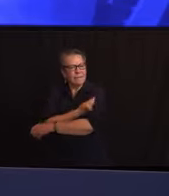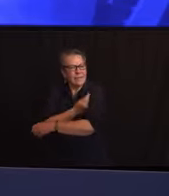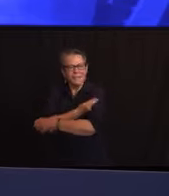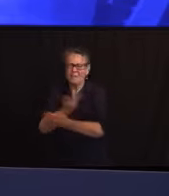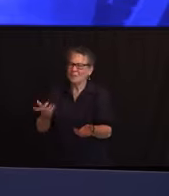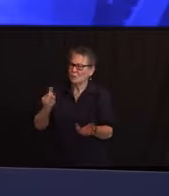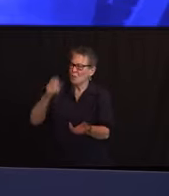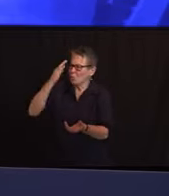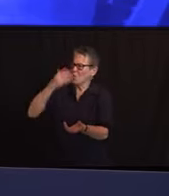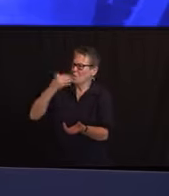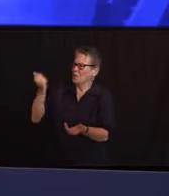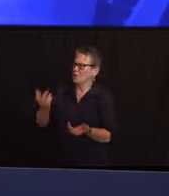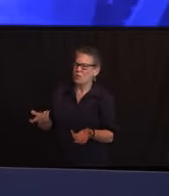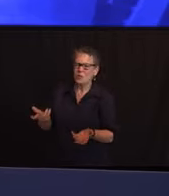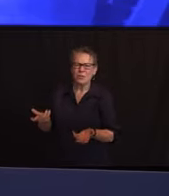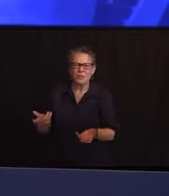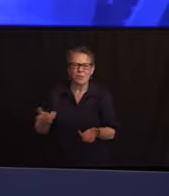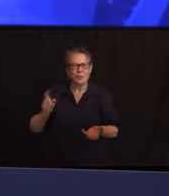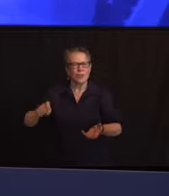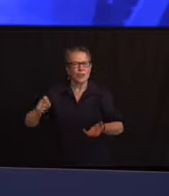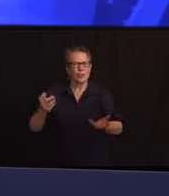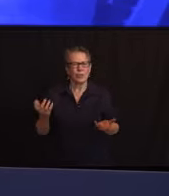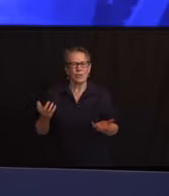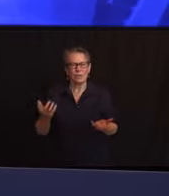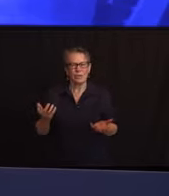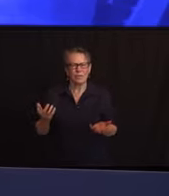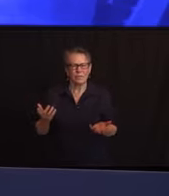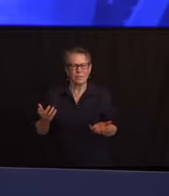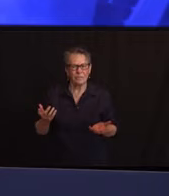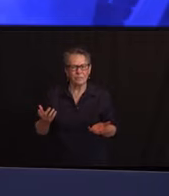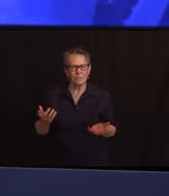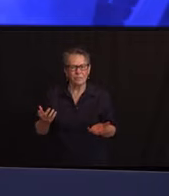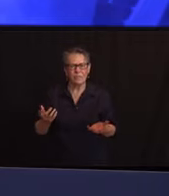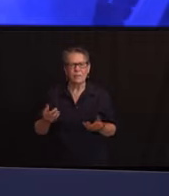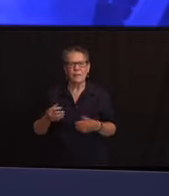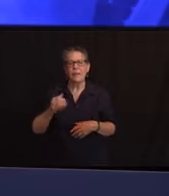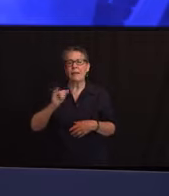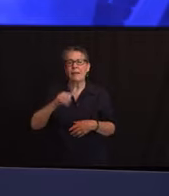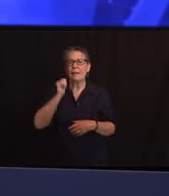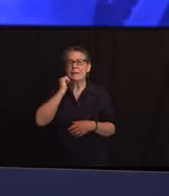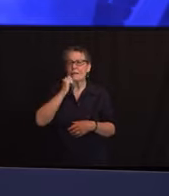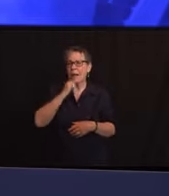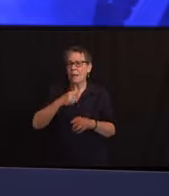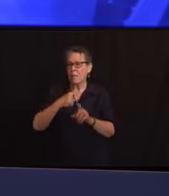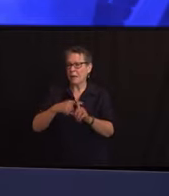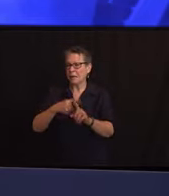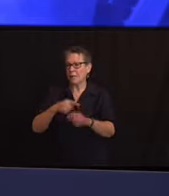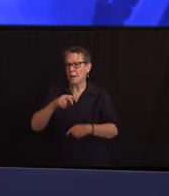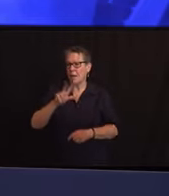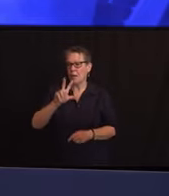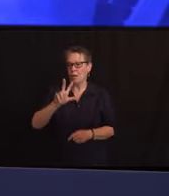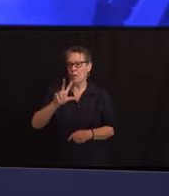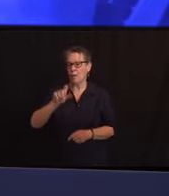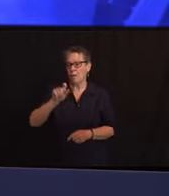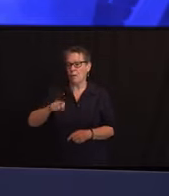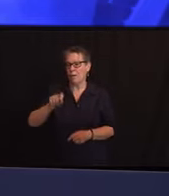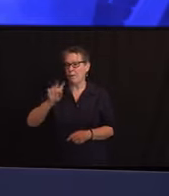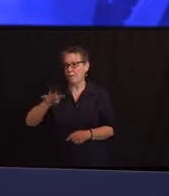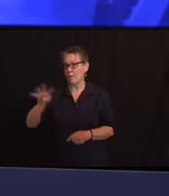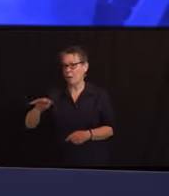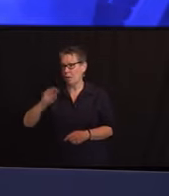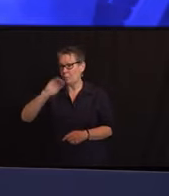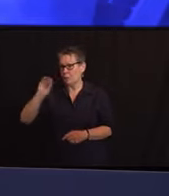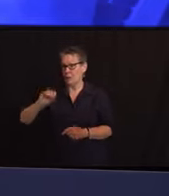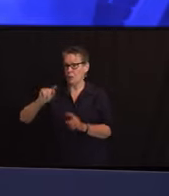positivity as of May 6th in the state is 3.55%. The northern part of the state